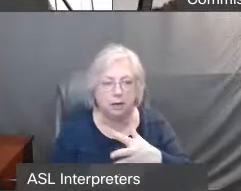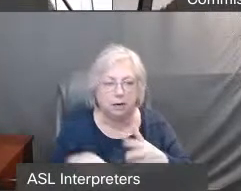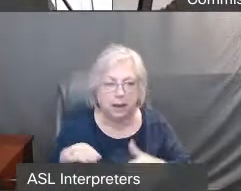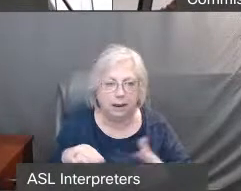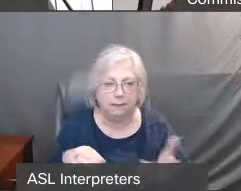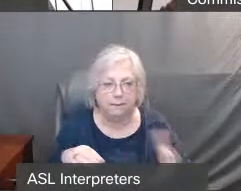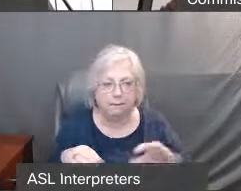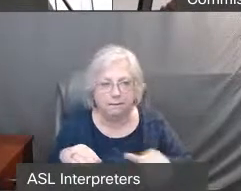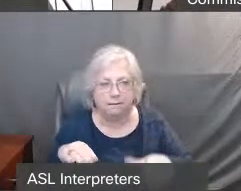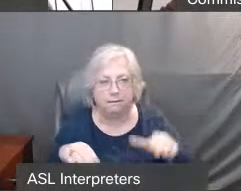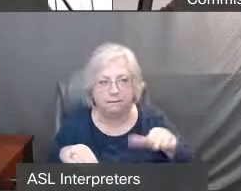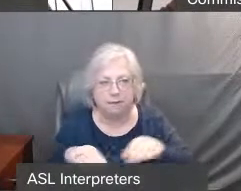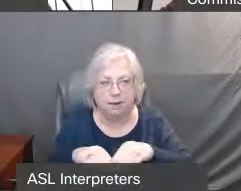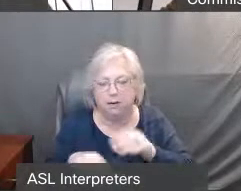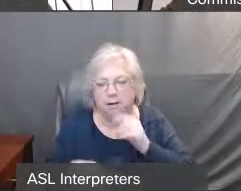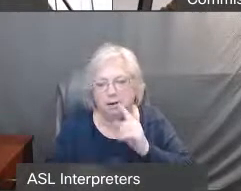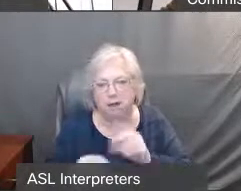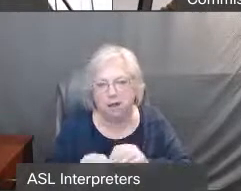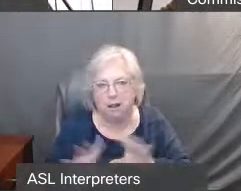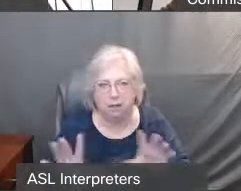us.